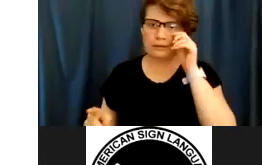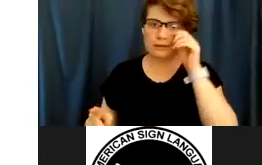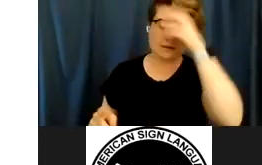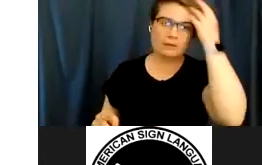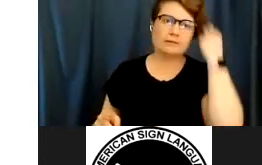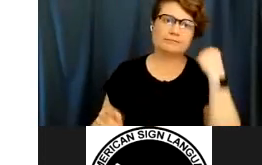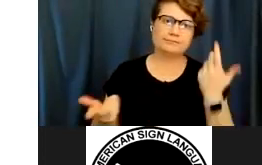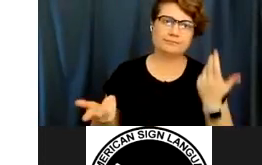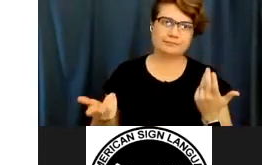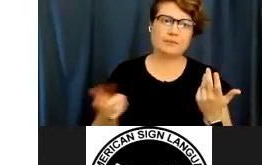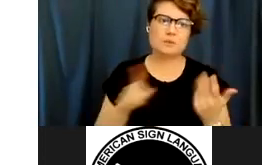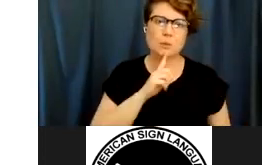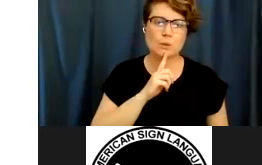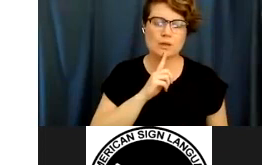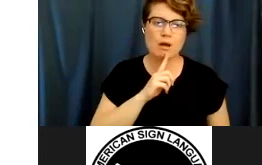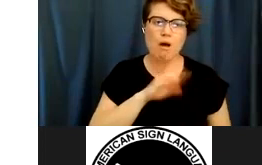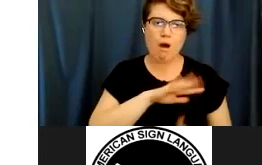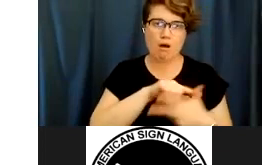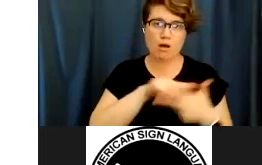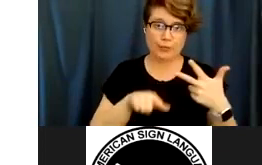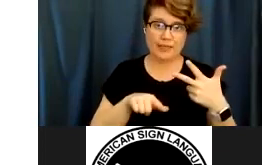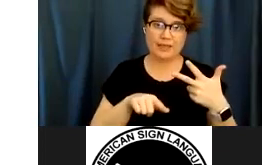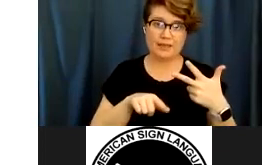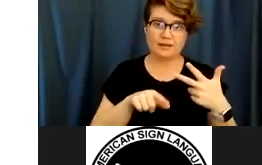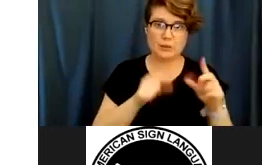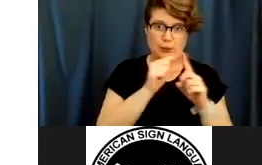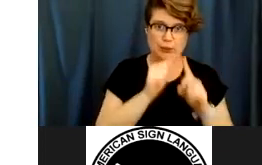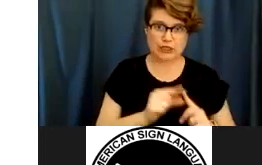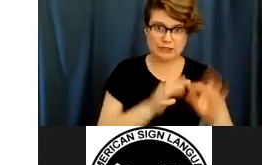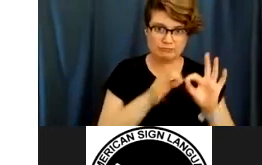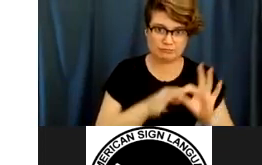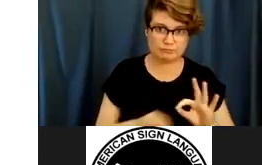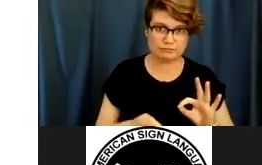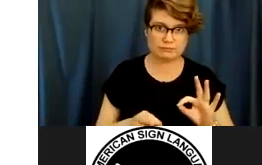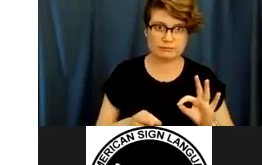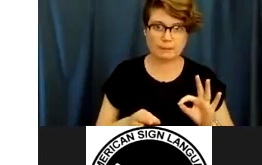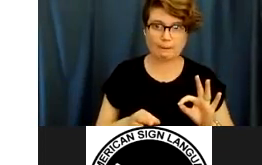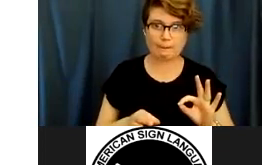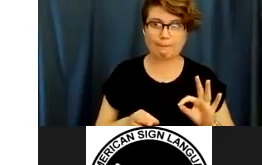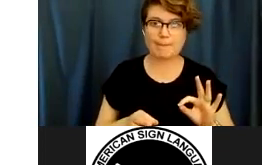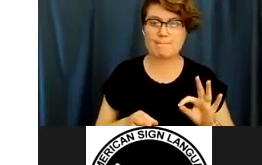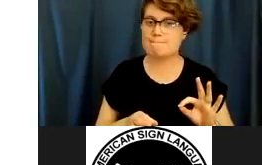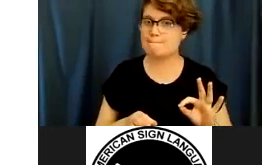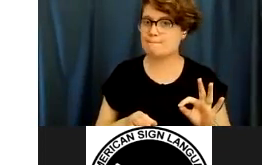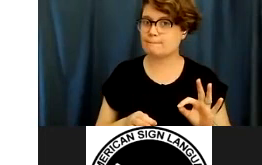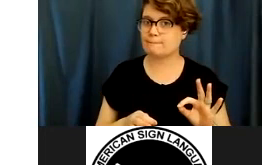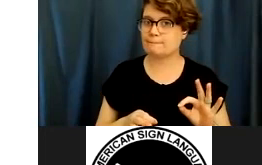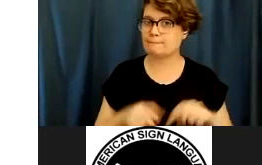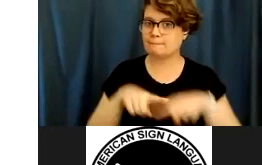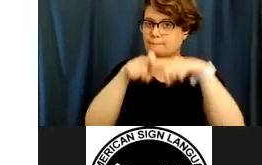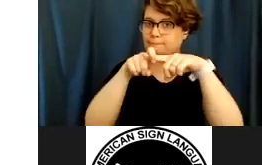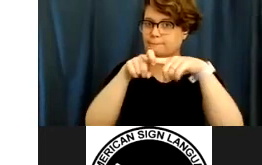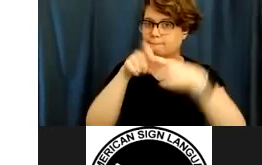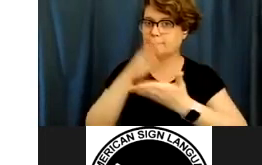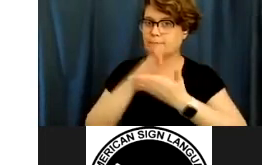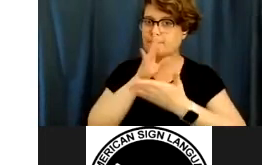it really, all of these words and all of these statements, what they're doing is comparing your suffering and